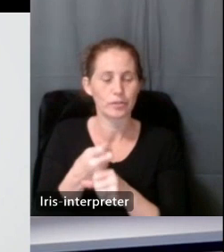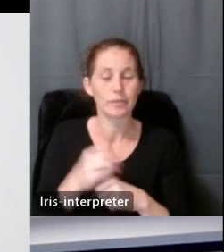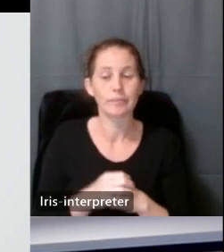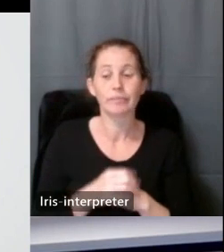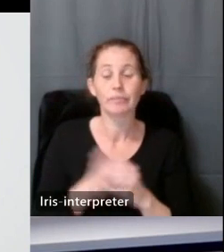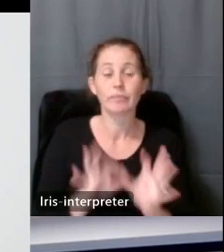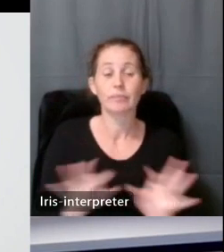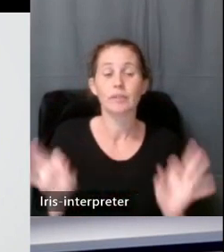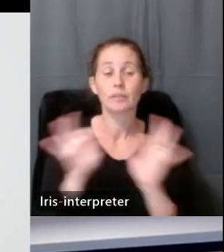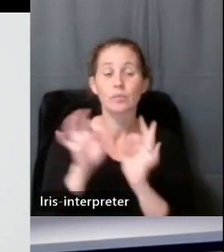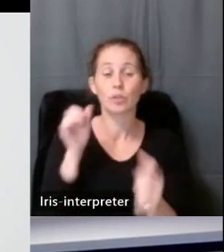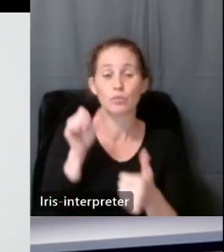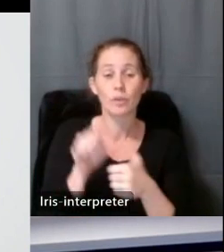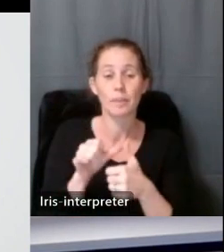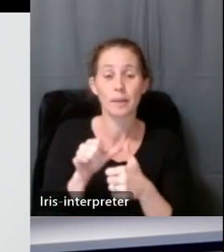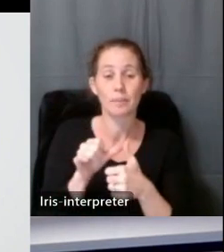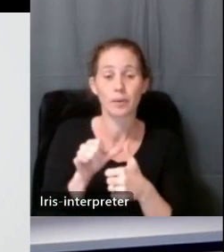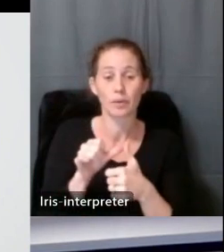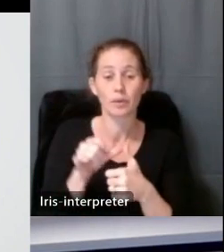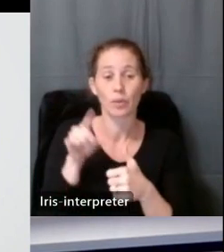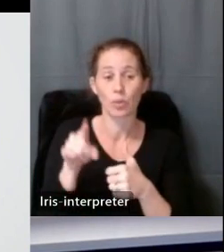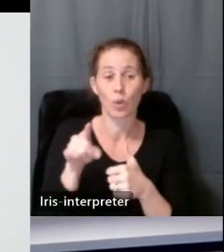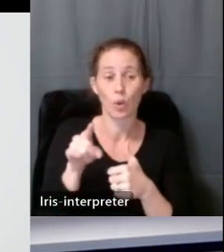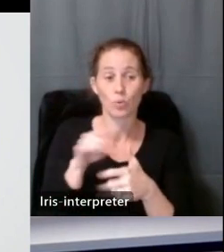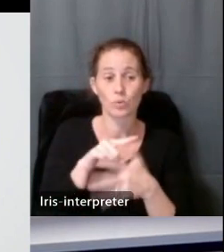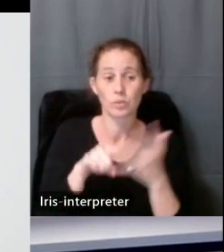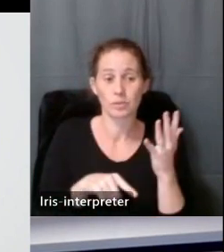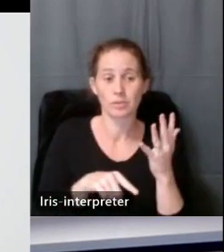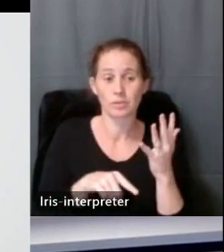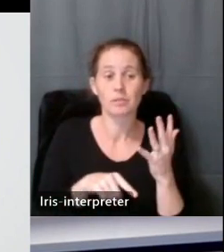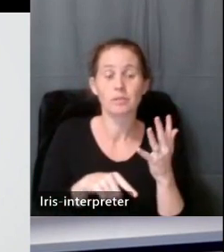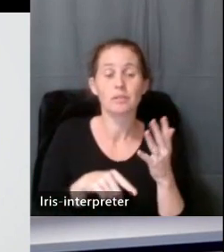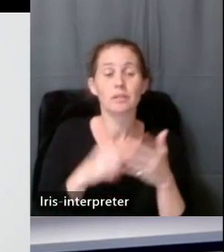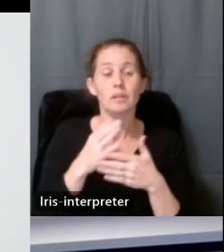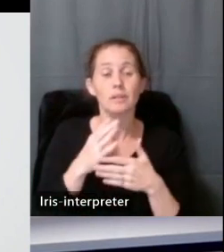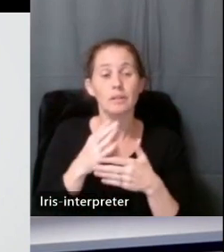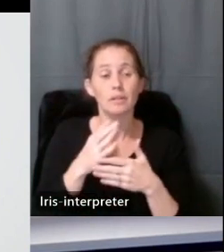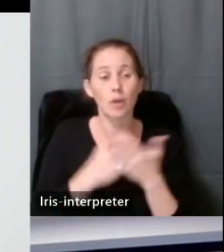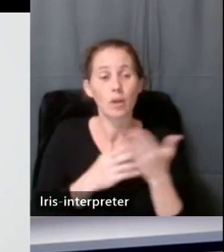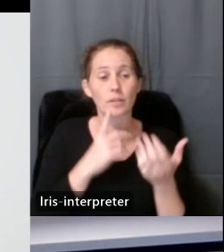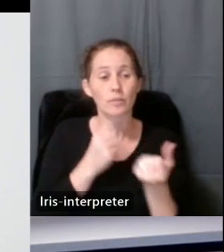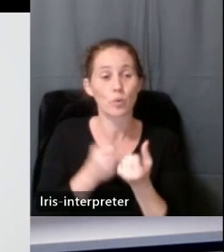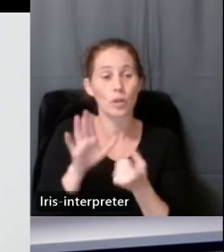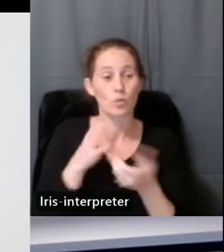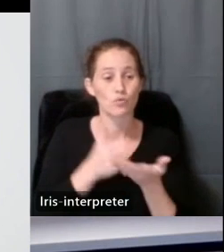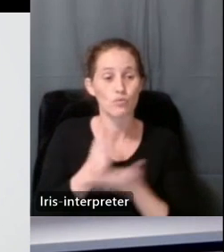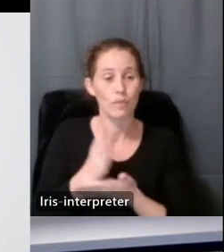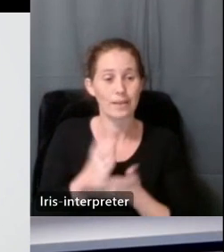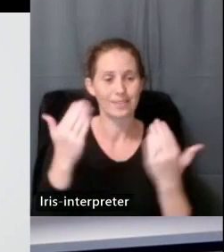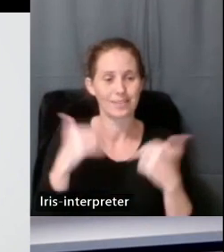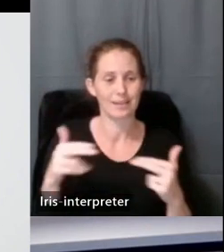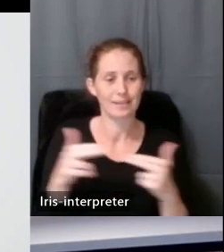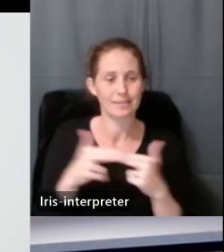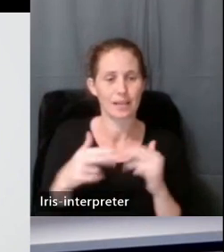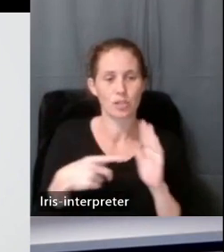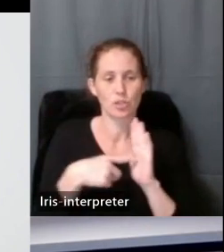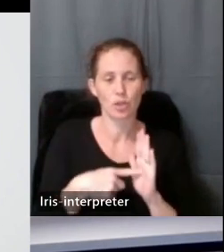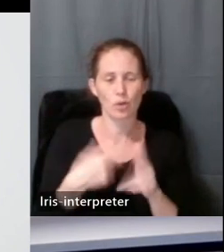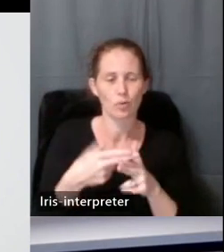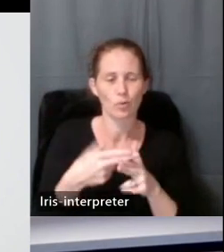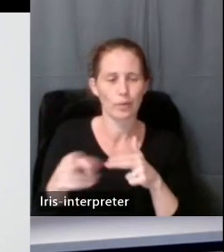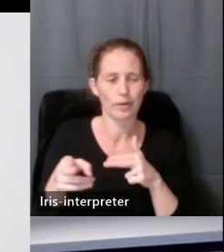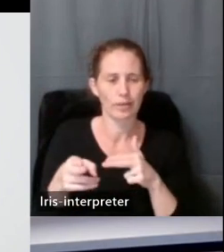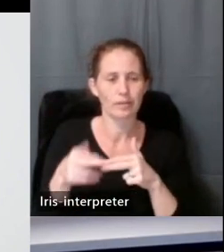to remember those points of enforcement of rights. The next slide just shows very